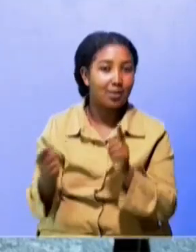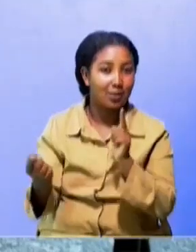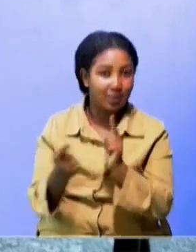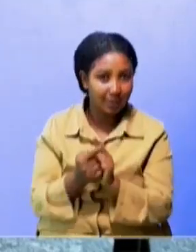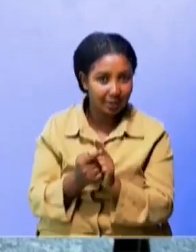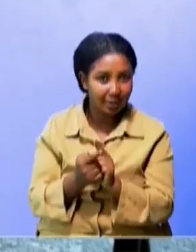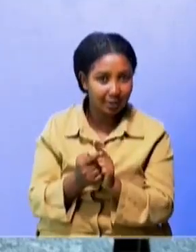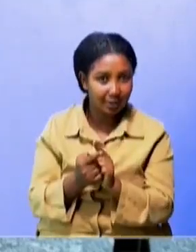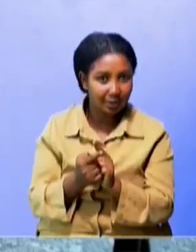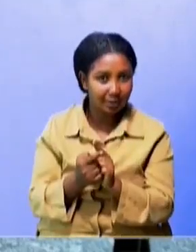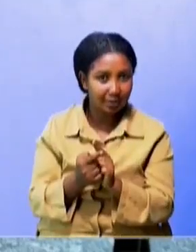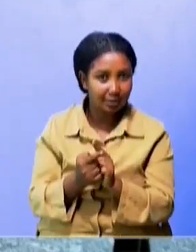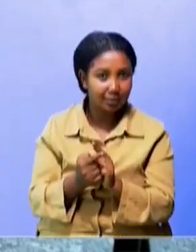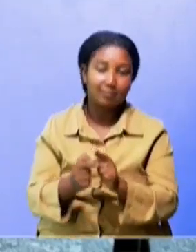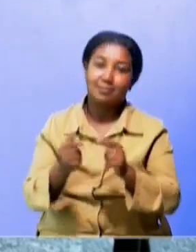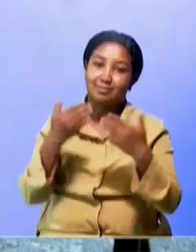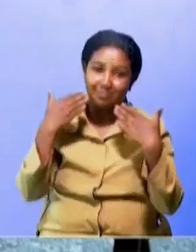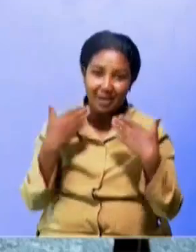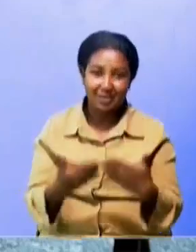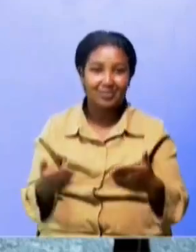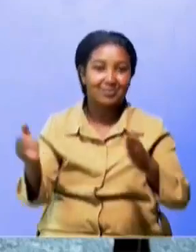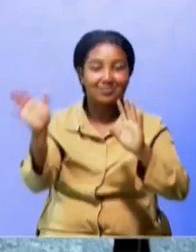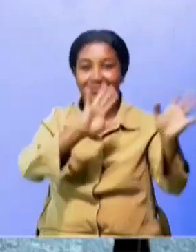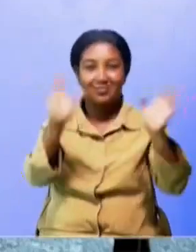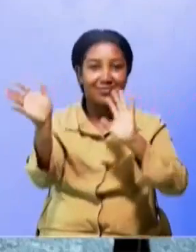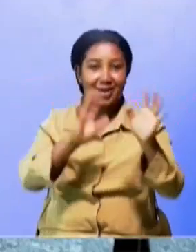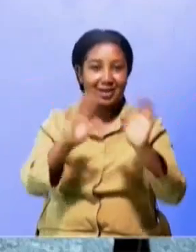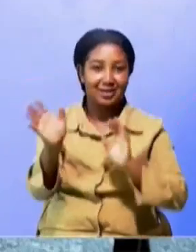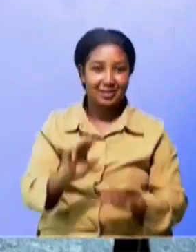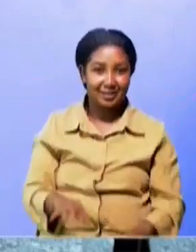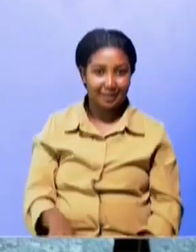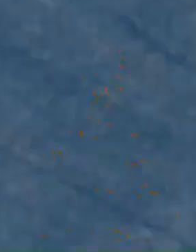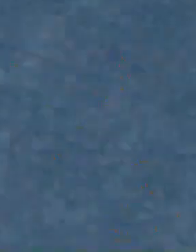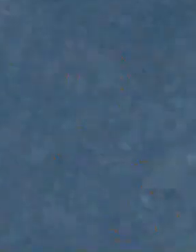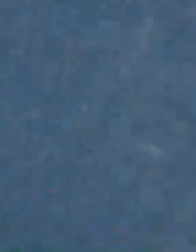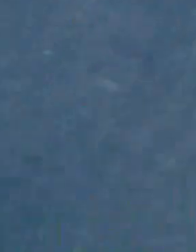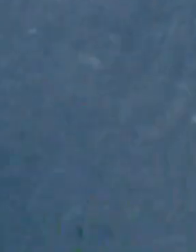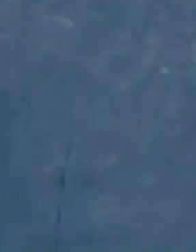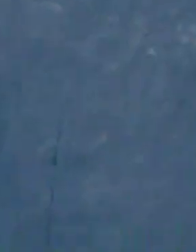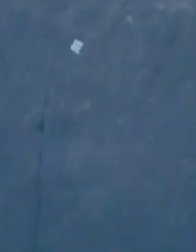we meet next time. Thank you, students. Goodbye, everybody. Goodbye.